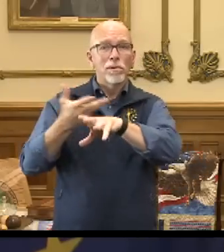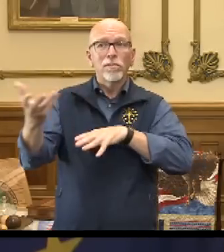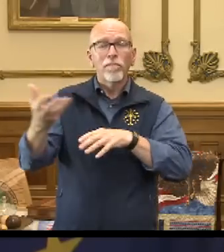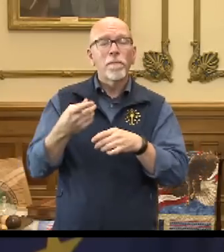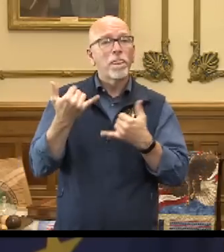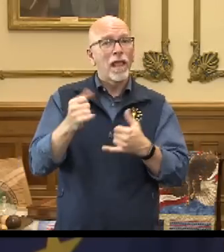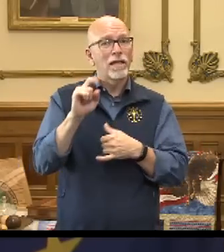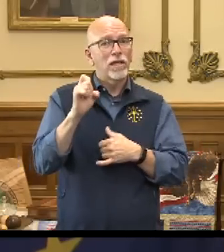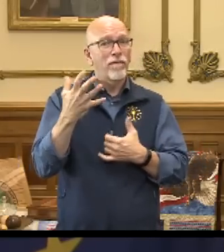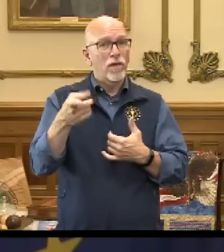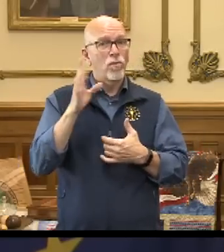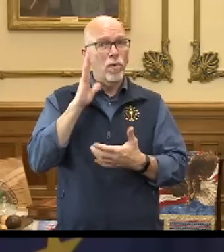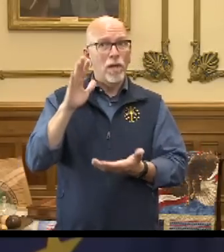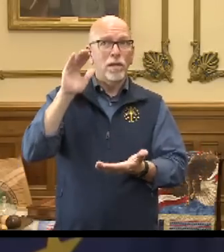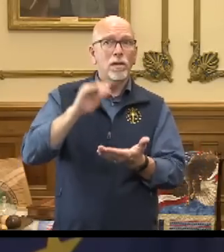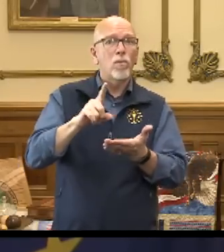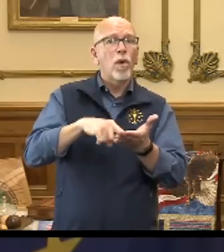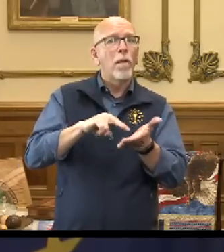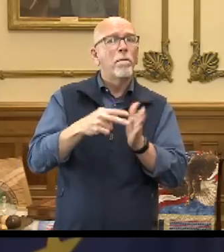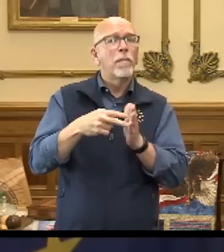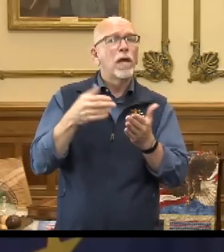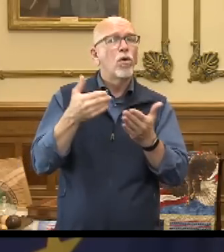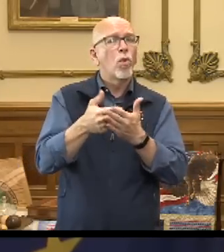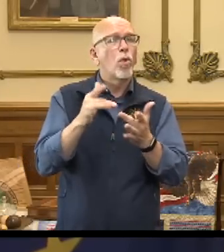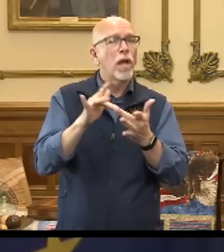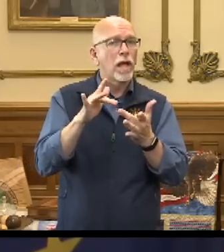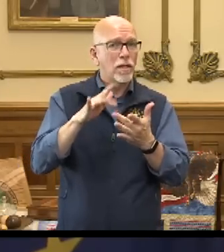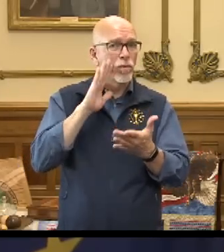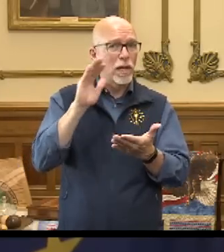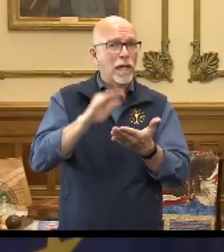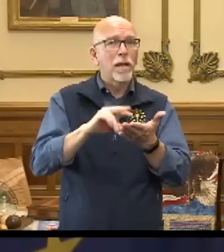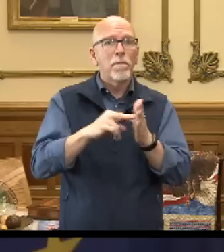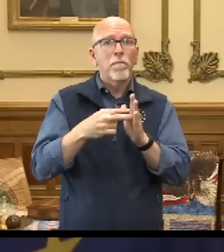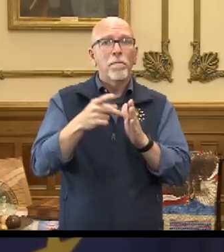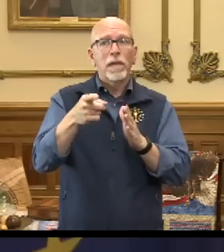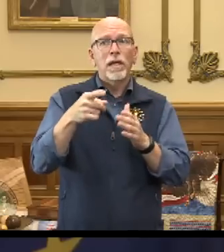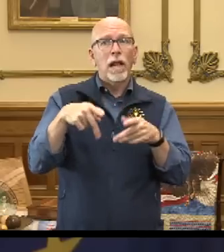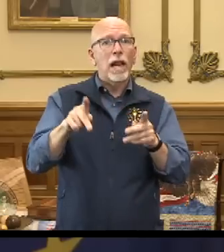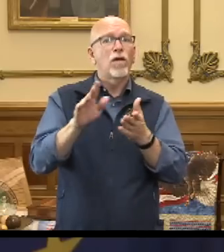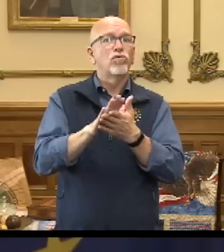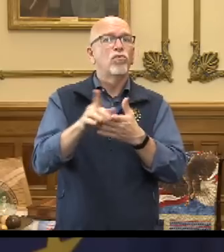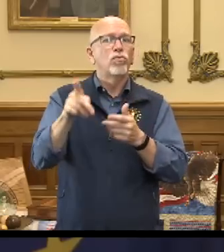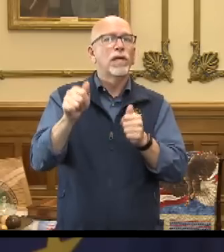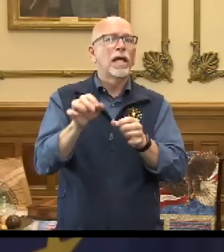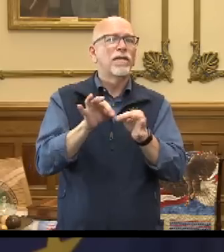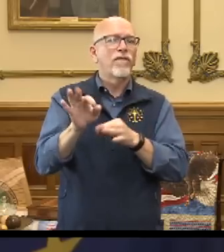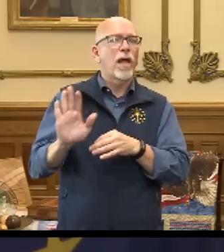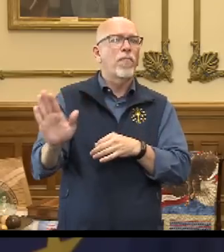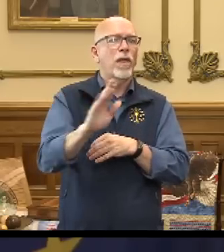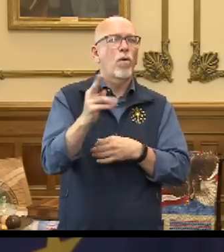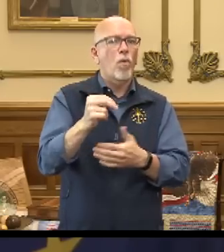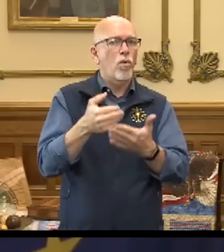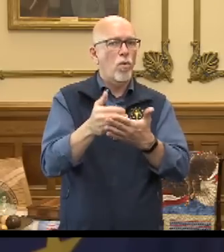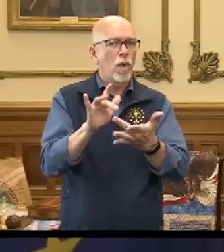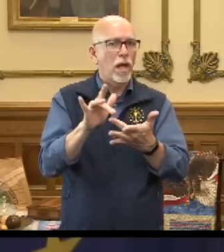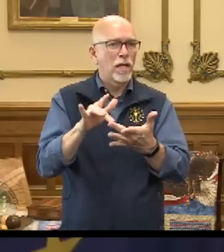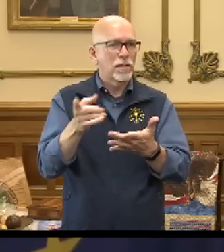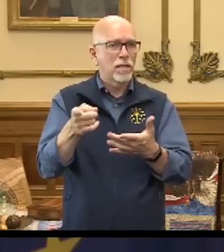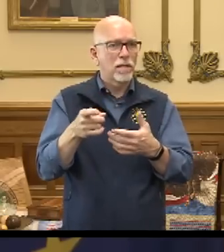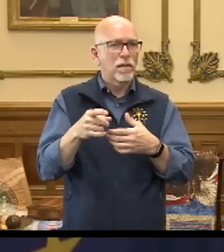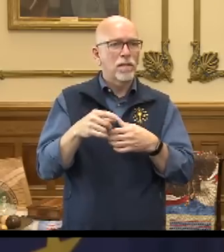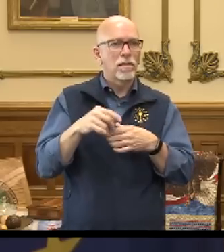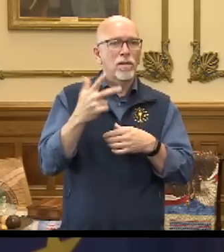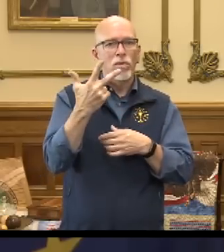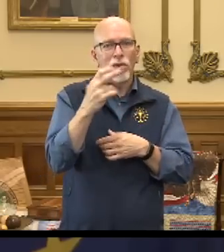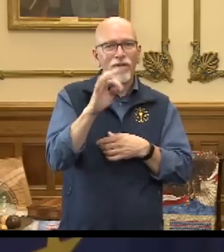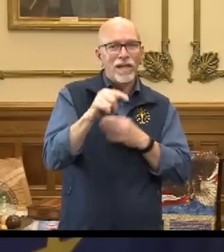you open to easing the definition of close contact, specifically by allowing schools to redefine close contact as within a radius of 3